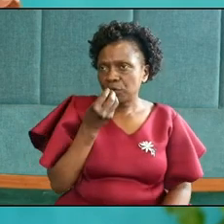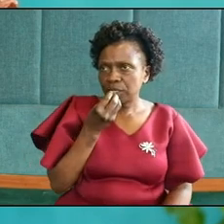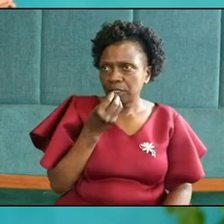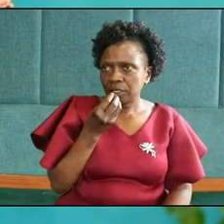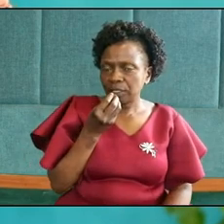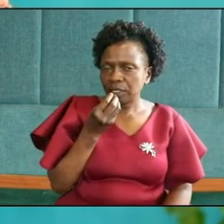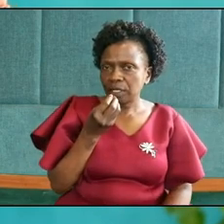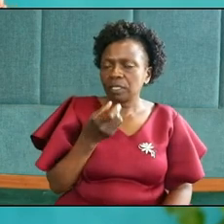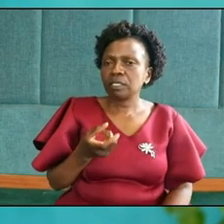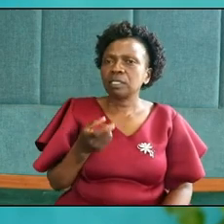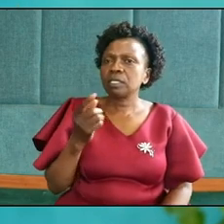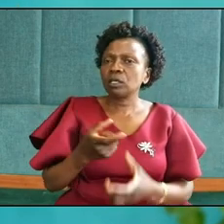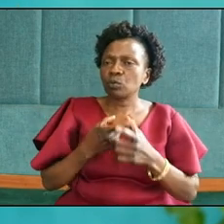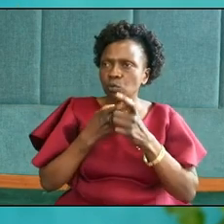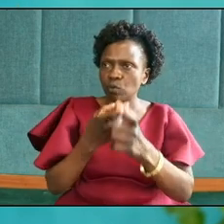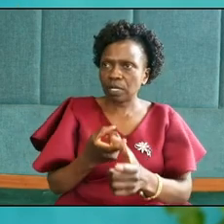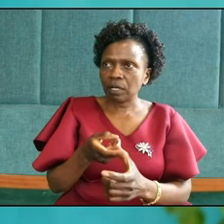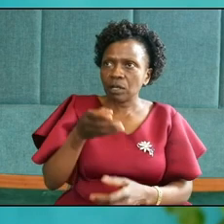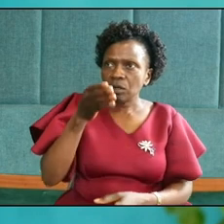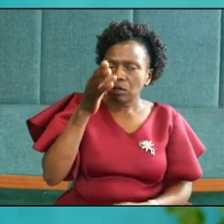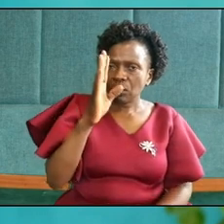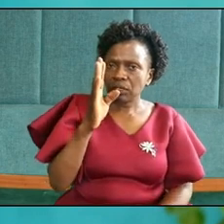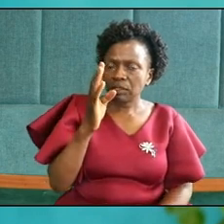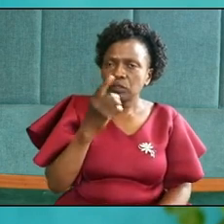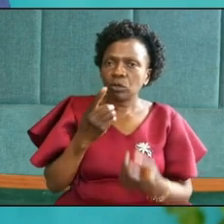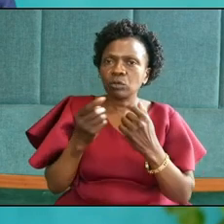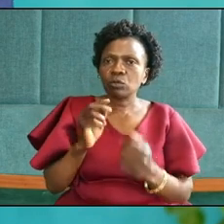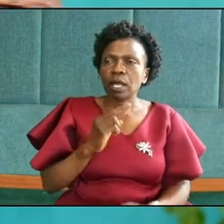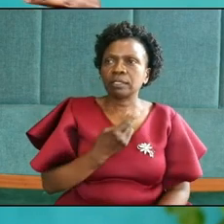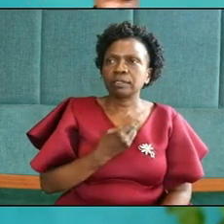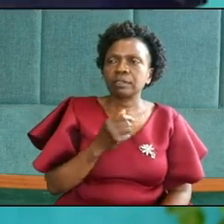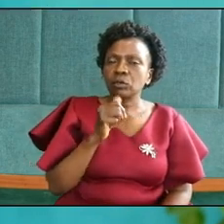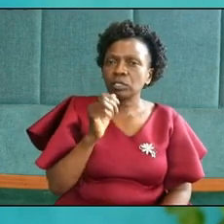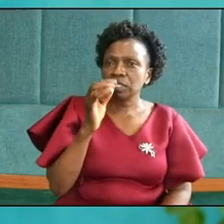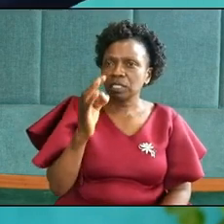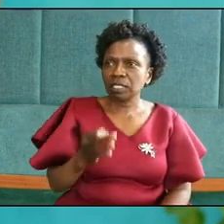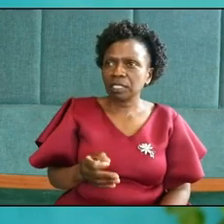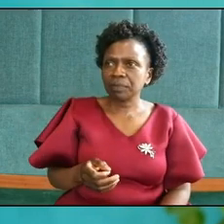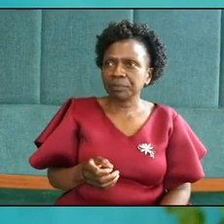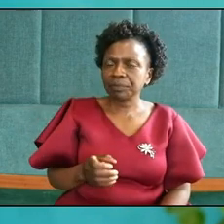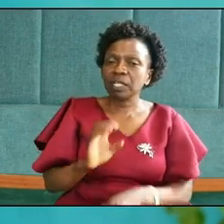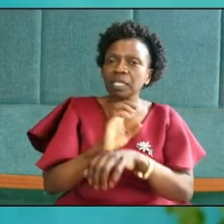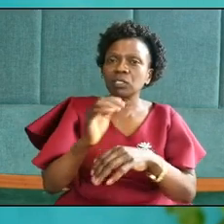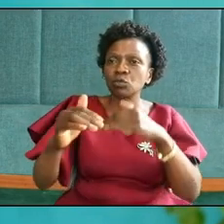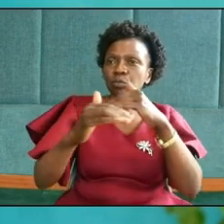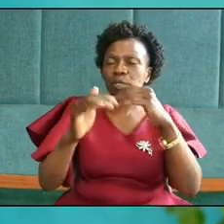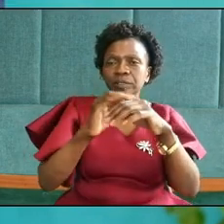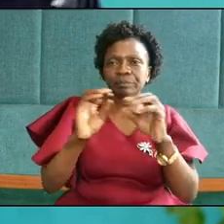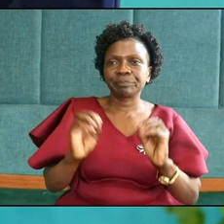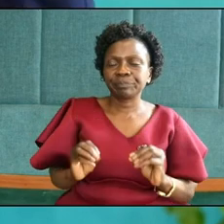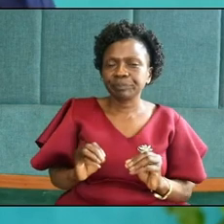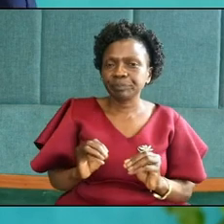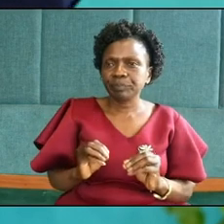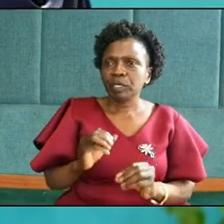own reward. God is so meticulous. Not just the churches we build, not